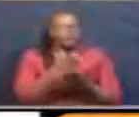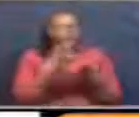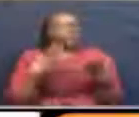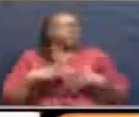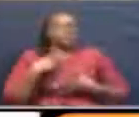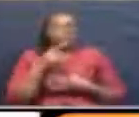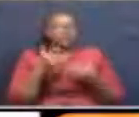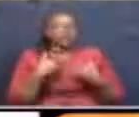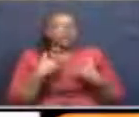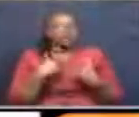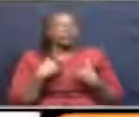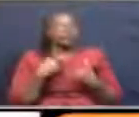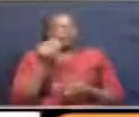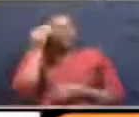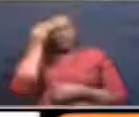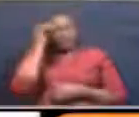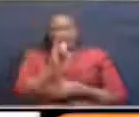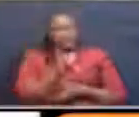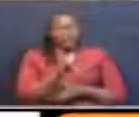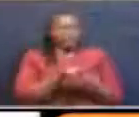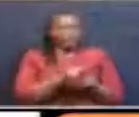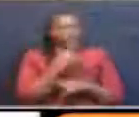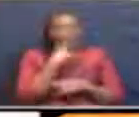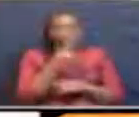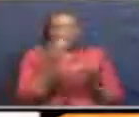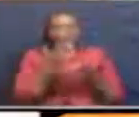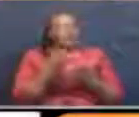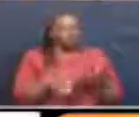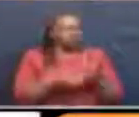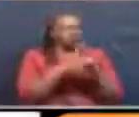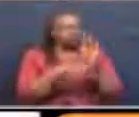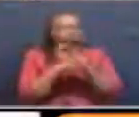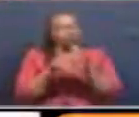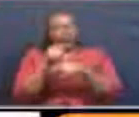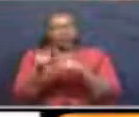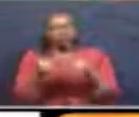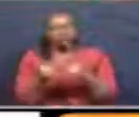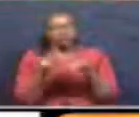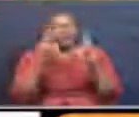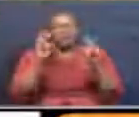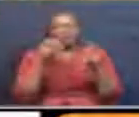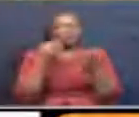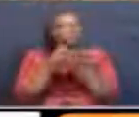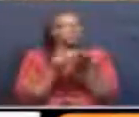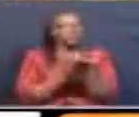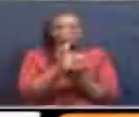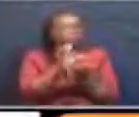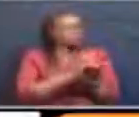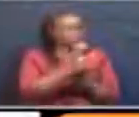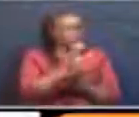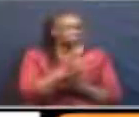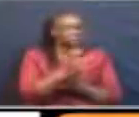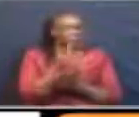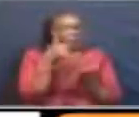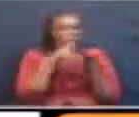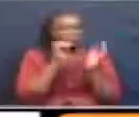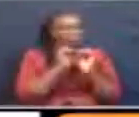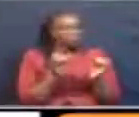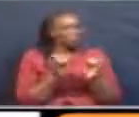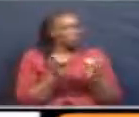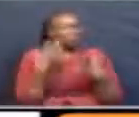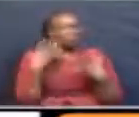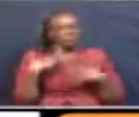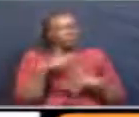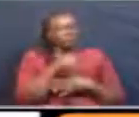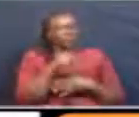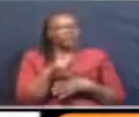are saying they have land there, you're saying the one where the evictions are going on, issues of compensation or such like do not arise because